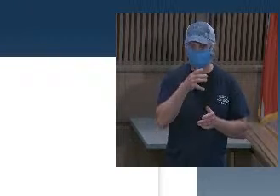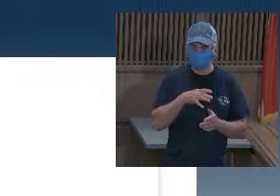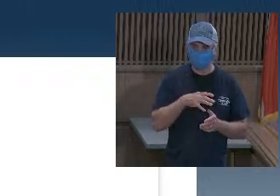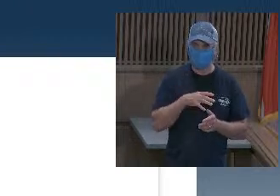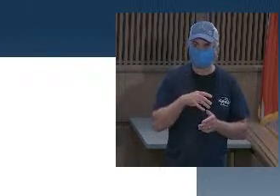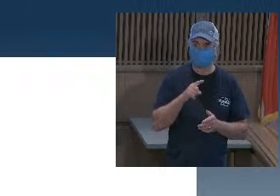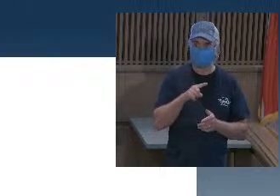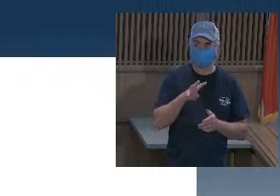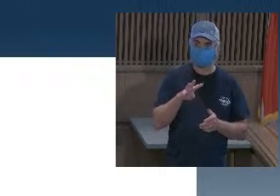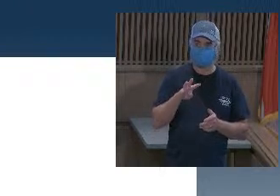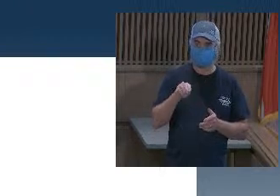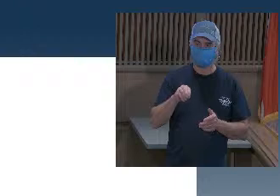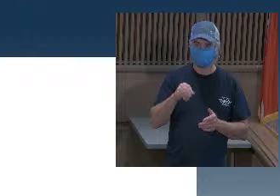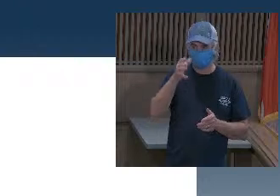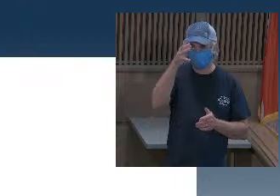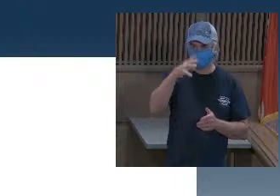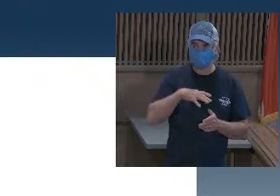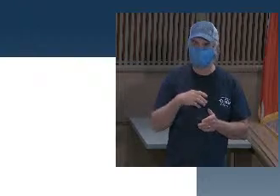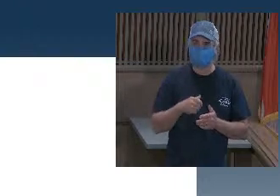147 males.